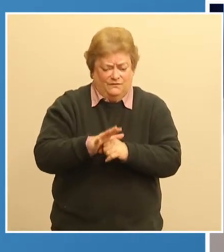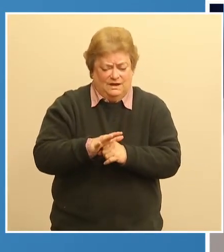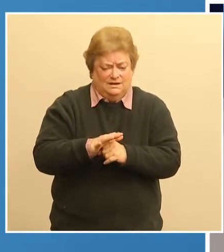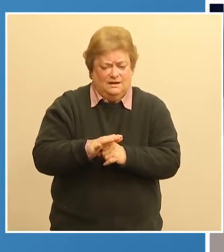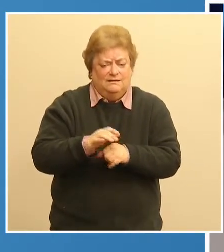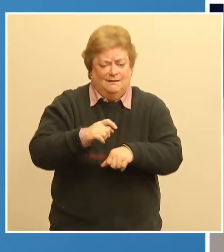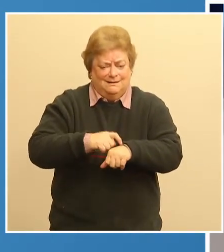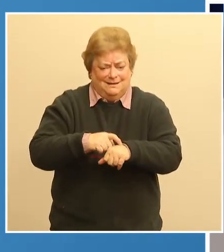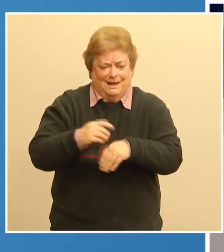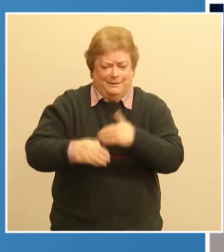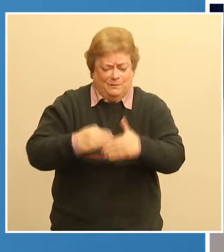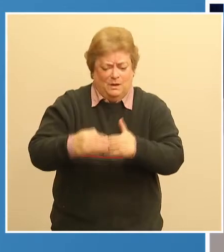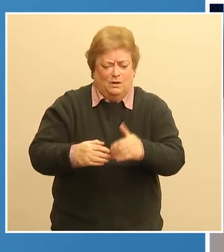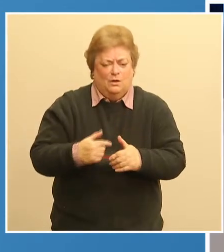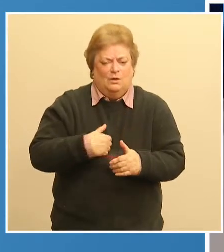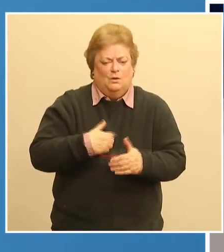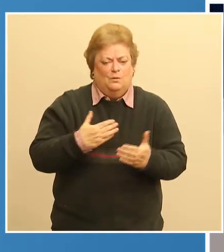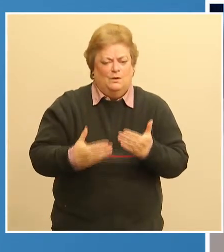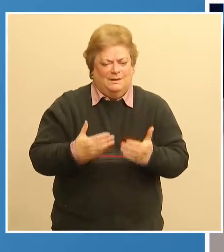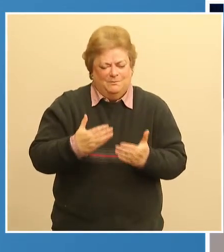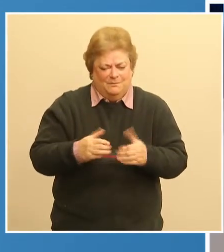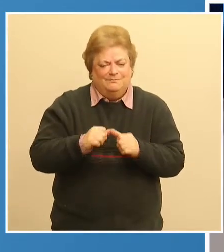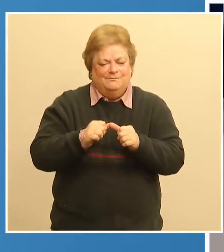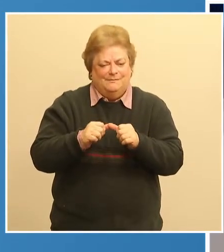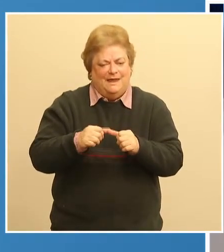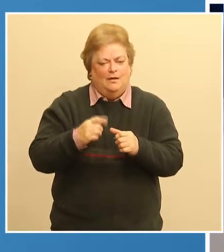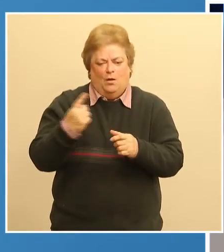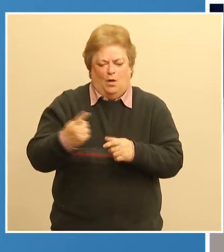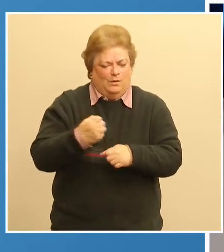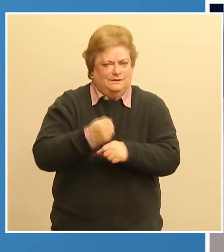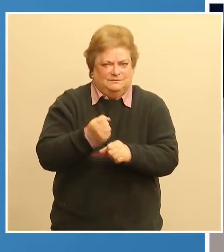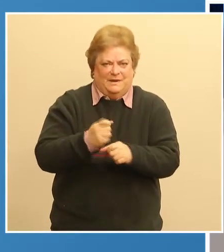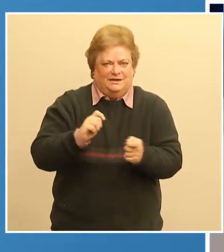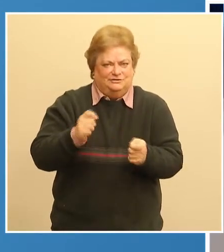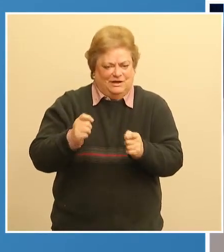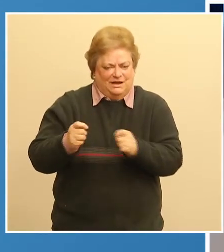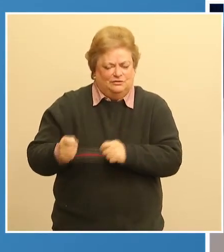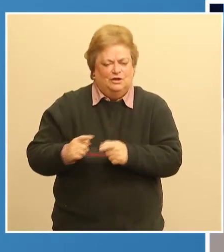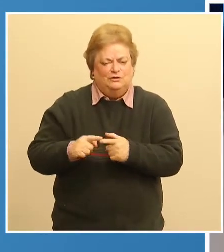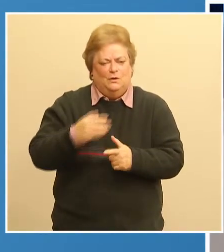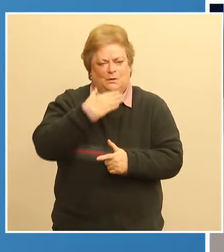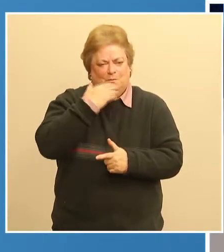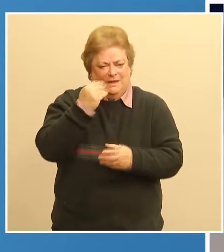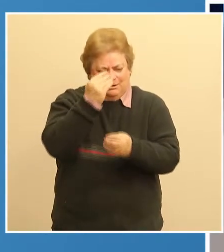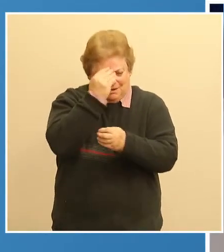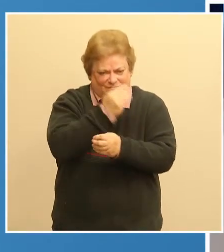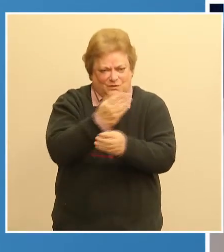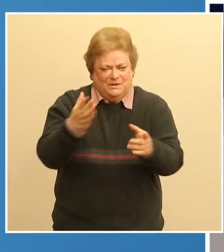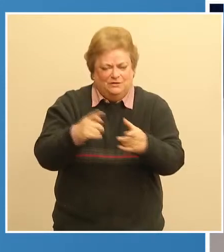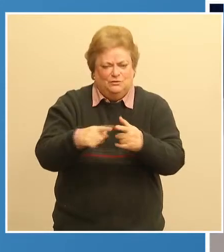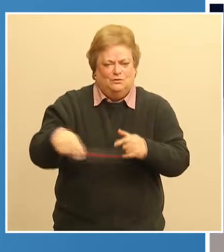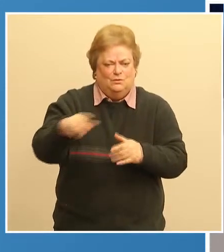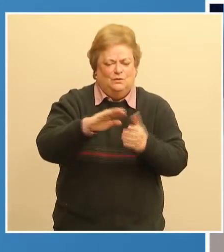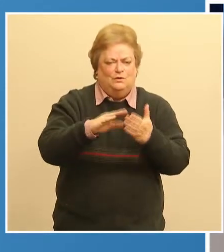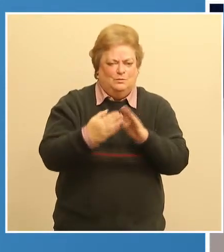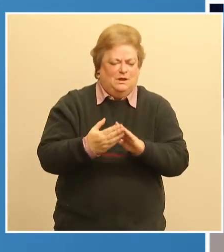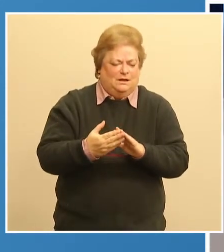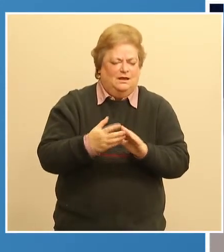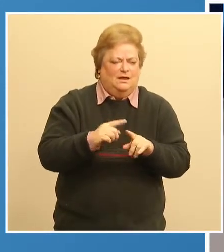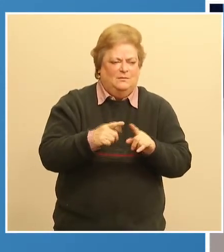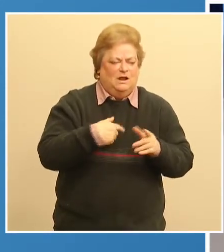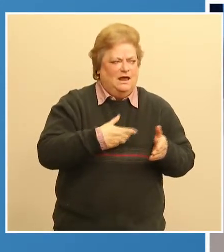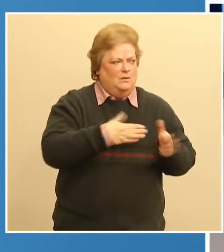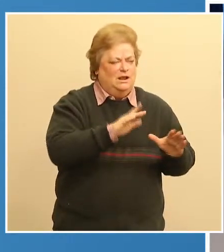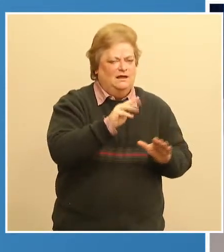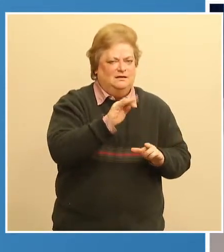time, we made continuous improvements and changes to better inform the community. So I'm going to have Tommy talk to you about